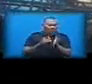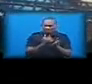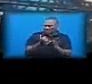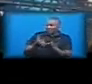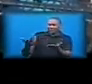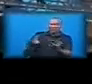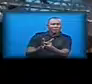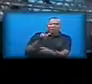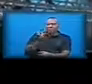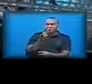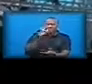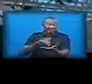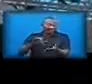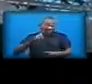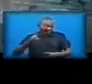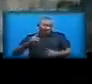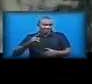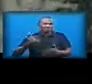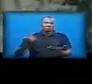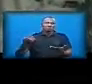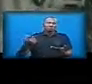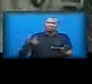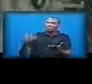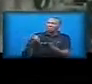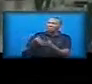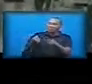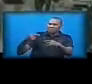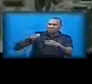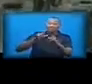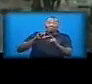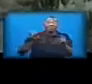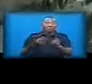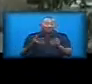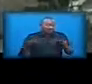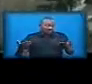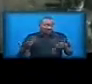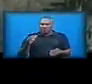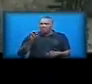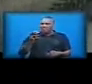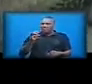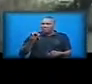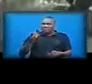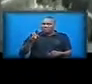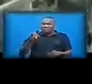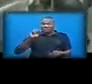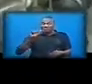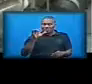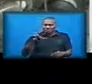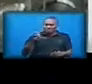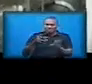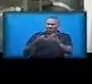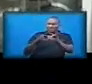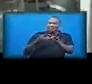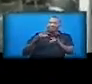Field in Ghana in 2001. To take advantage of Ghana's local content policy, Minergy International is